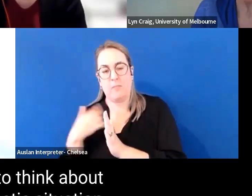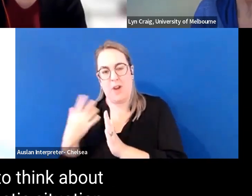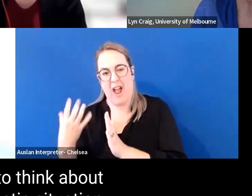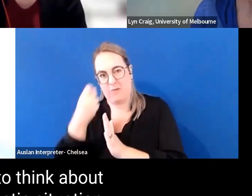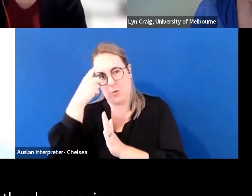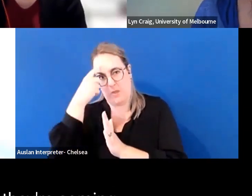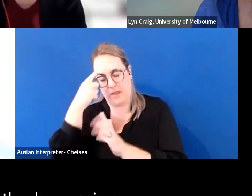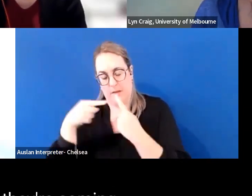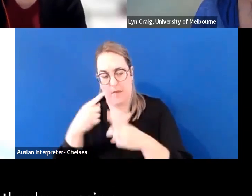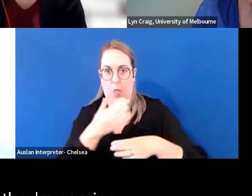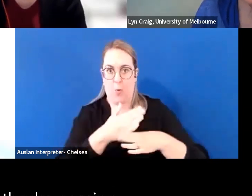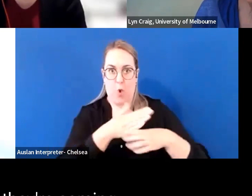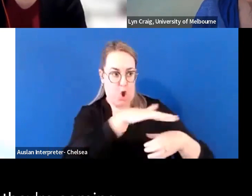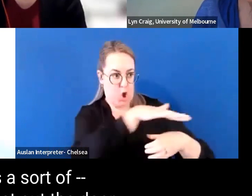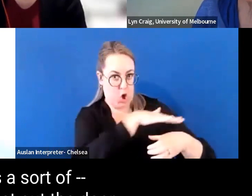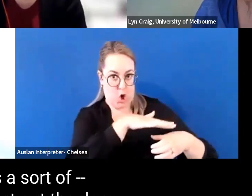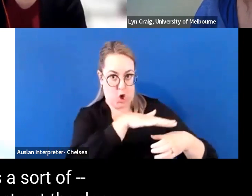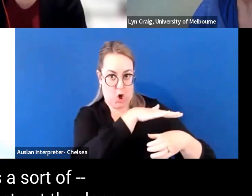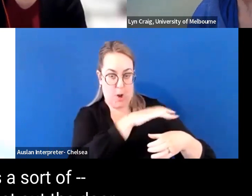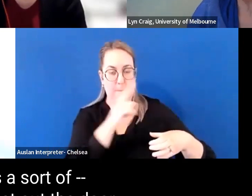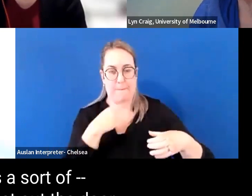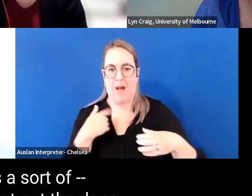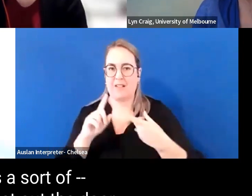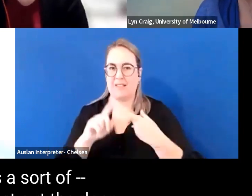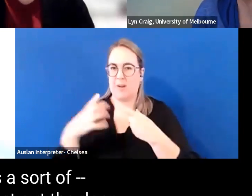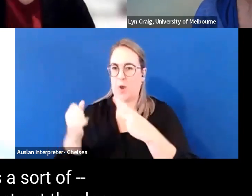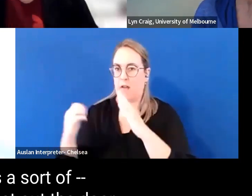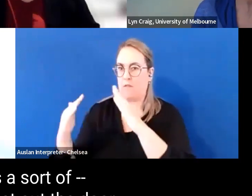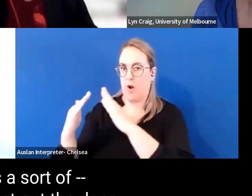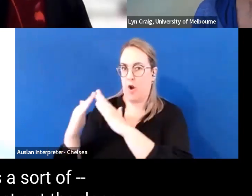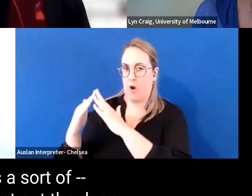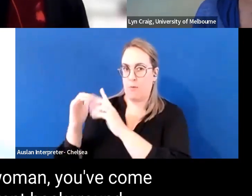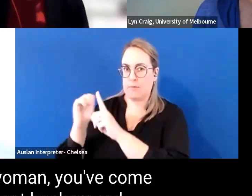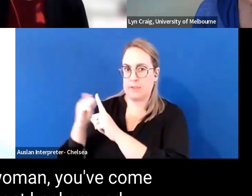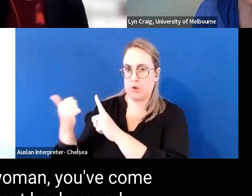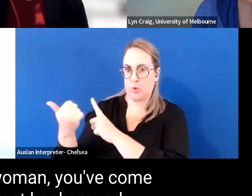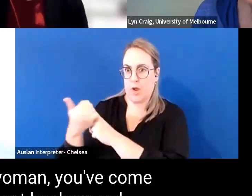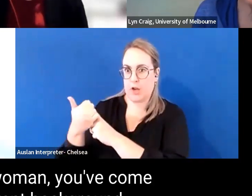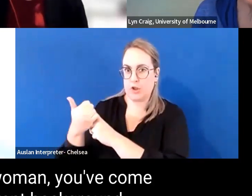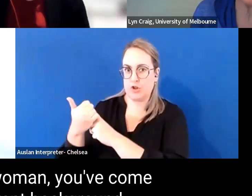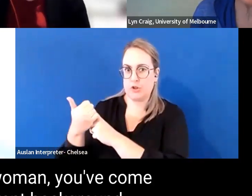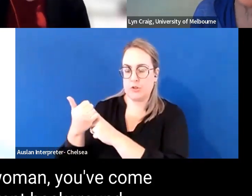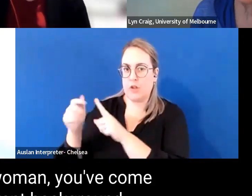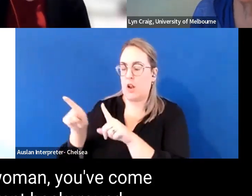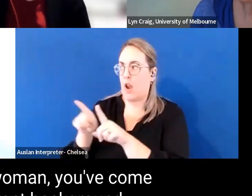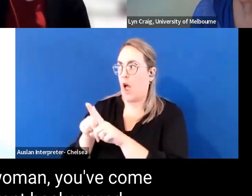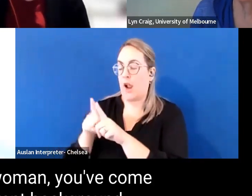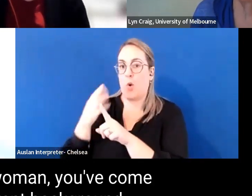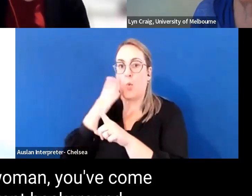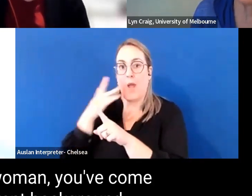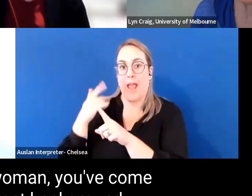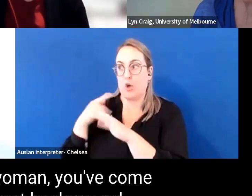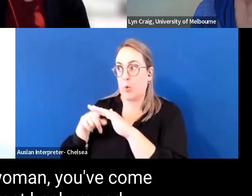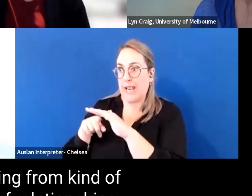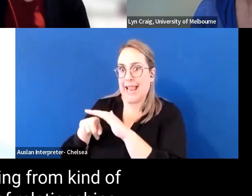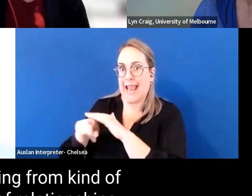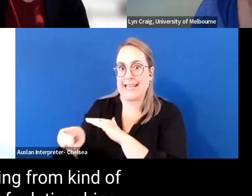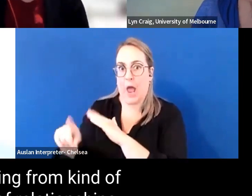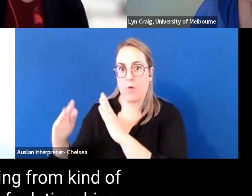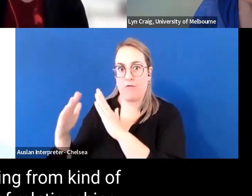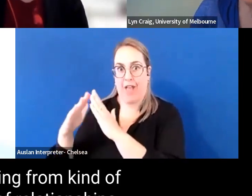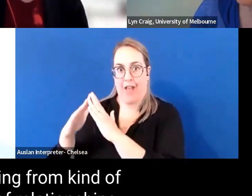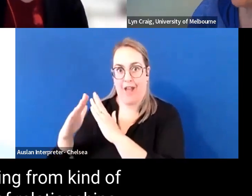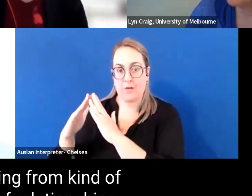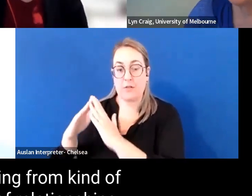domestic situation from which they're coming. There's a sort of, once you get out the door as a man or a woman, you've come from a different background.